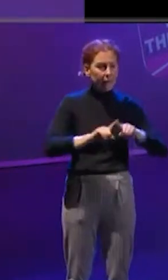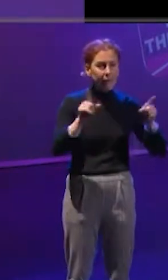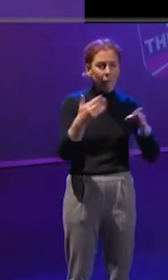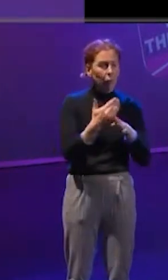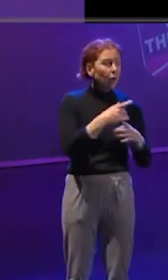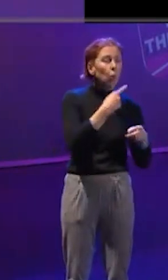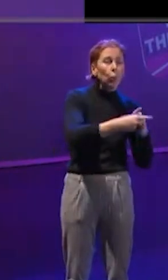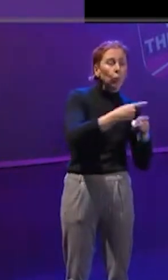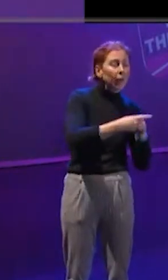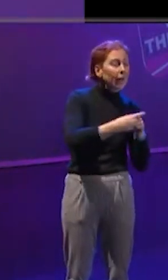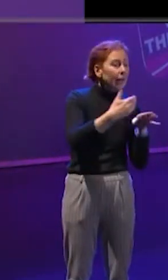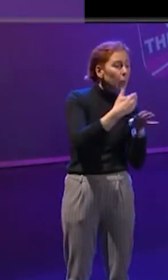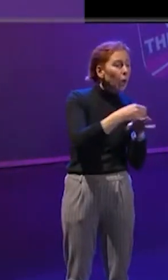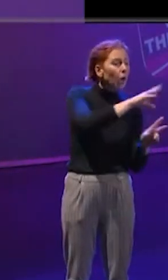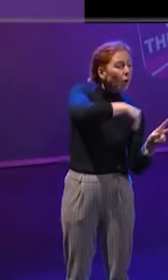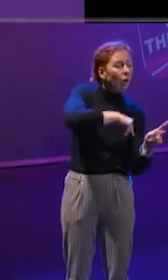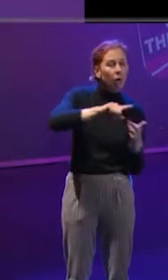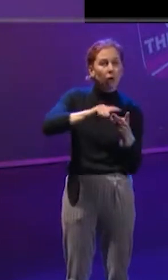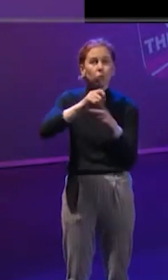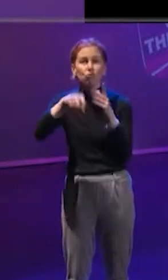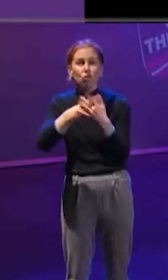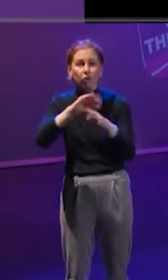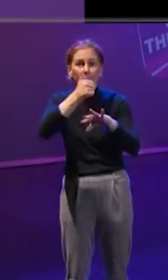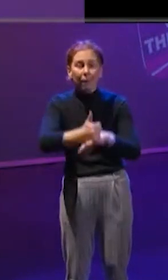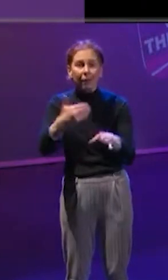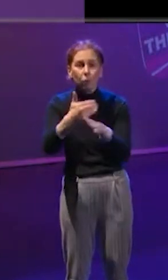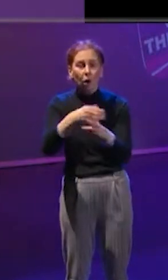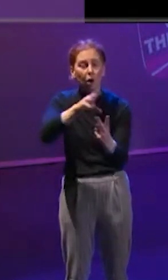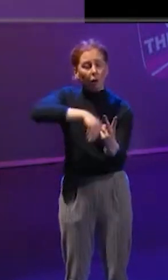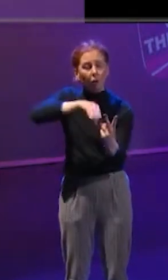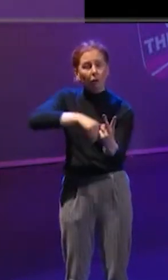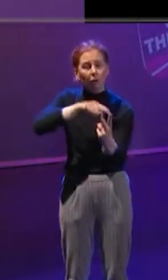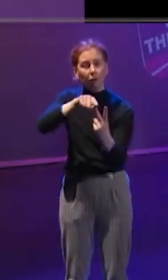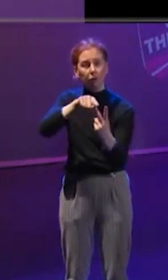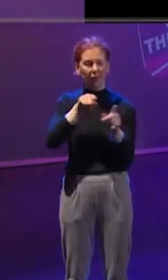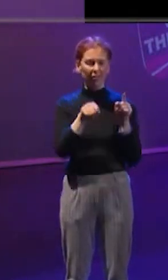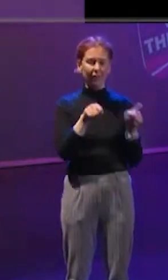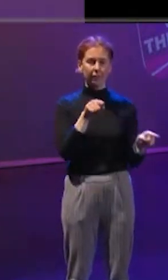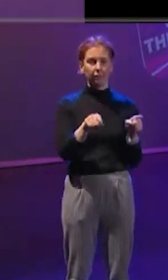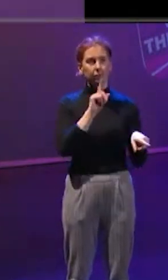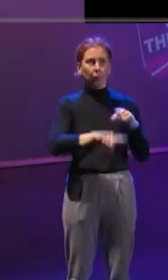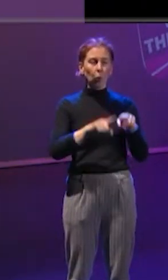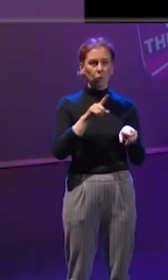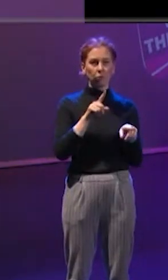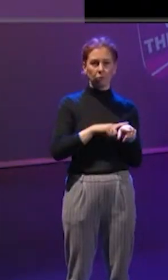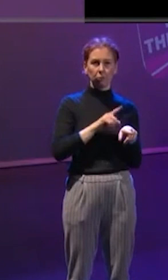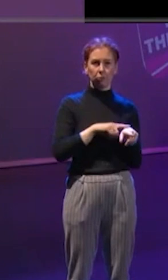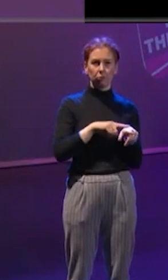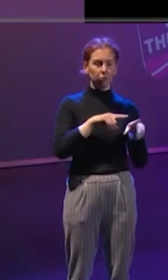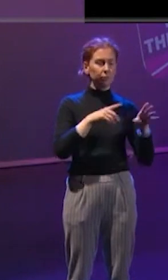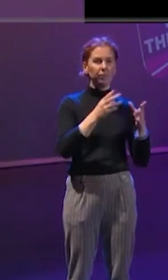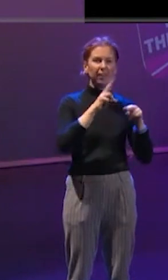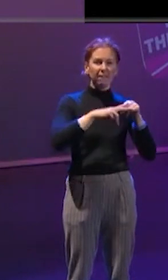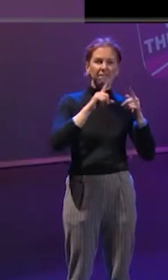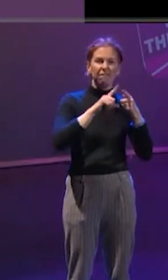ongoing on a weekly basis. So these are sort of the ways, but we do make money predominantly on a project by project basis via fees